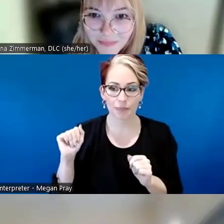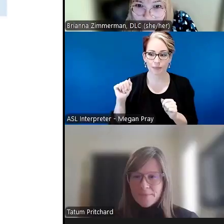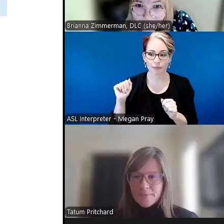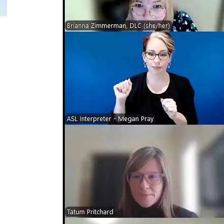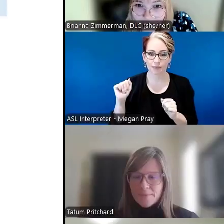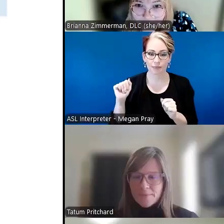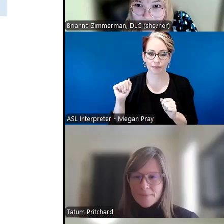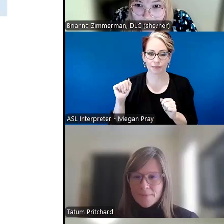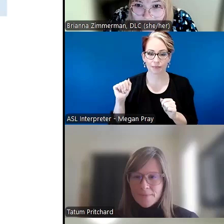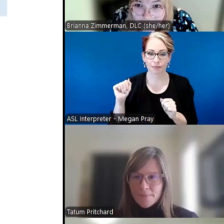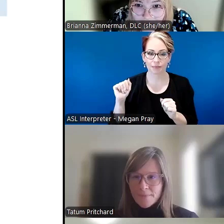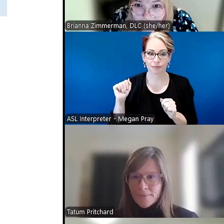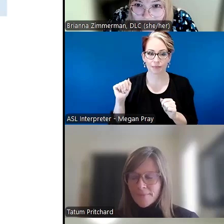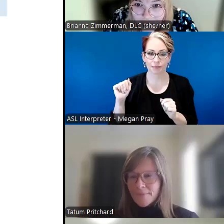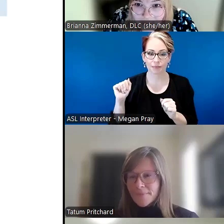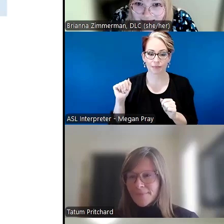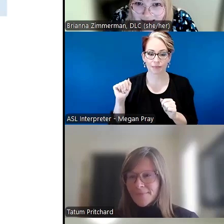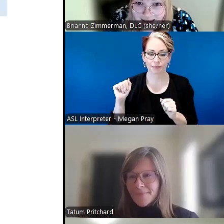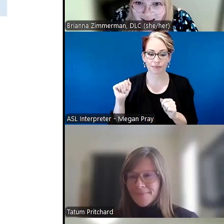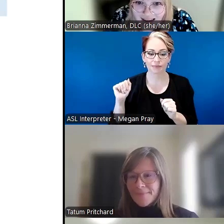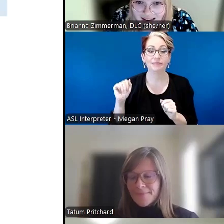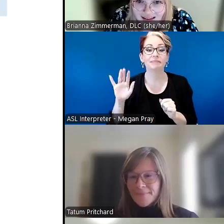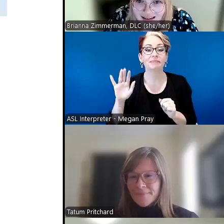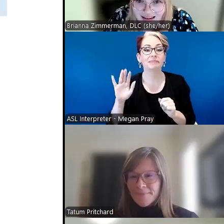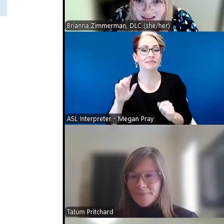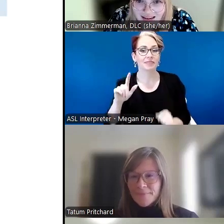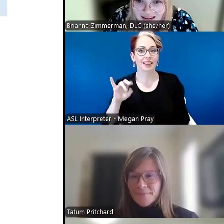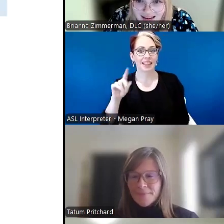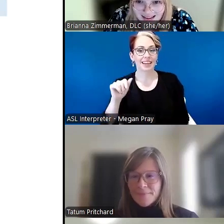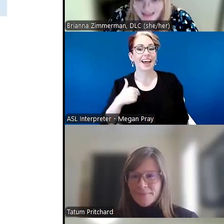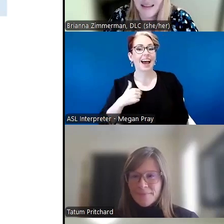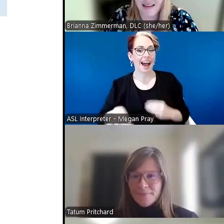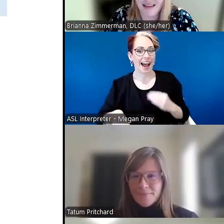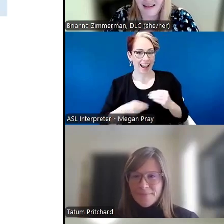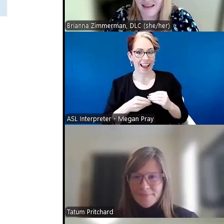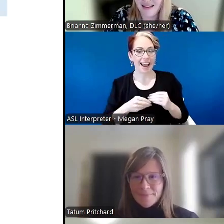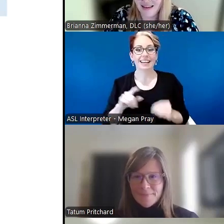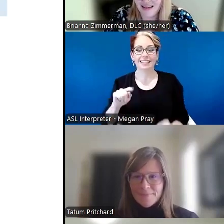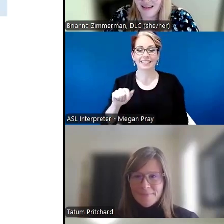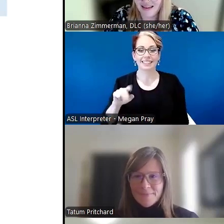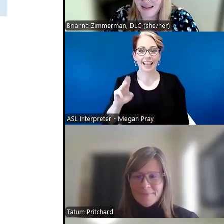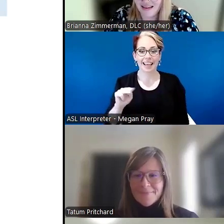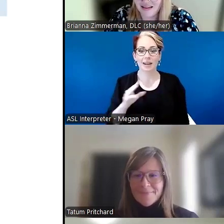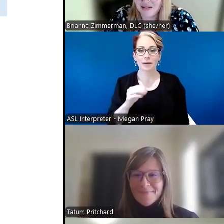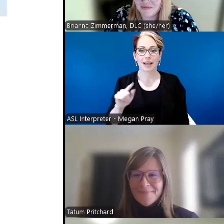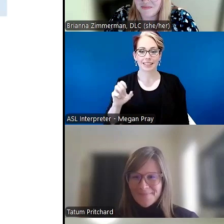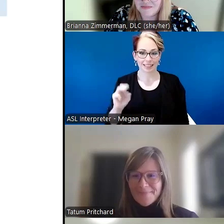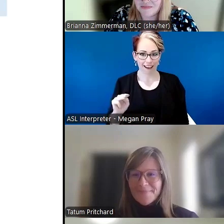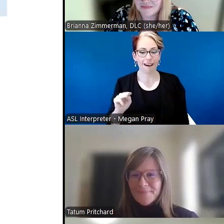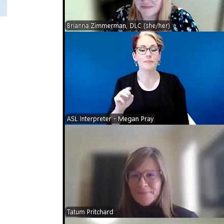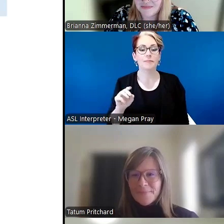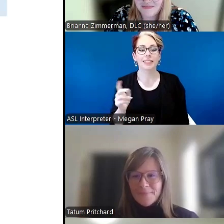Sorry, I added Tom and Tatum to co-host, and now they can be on camera when they're on video.